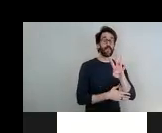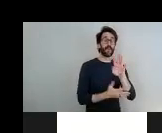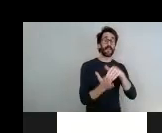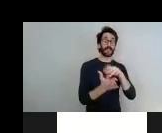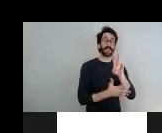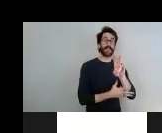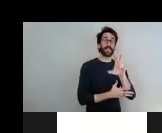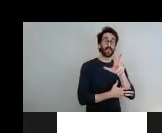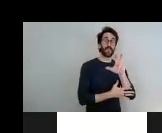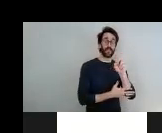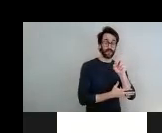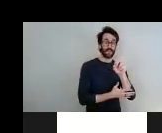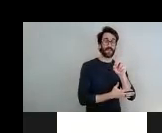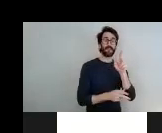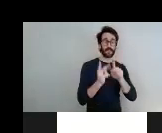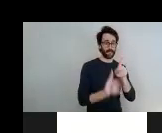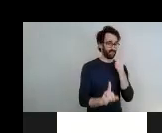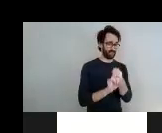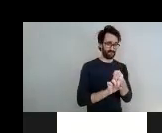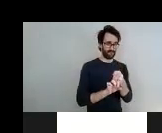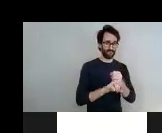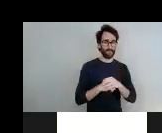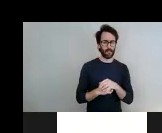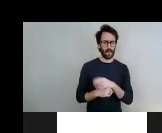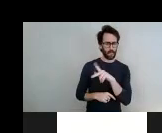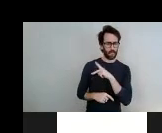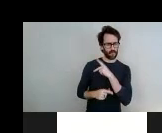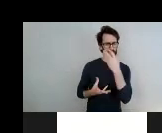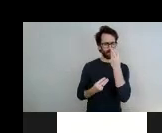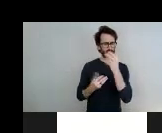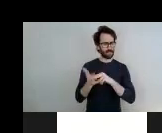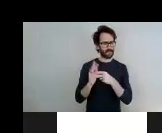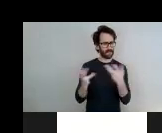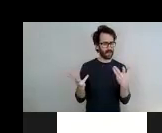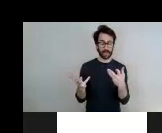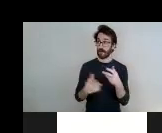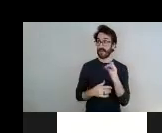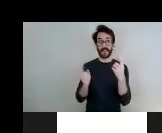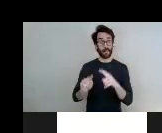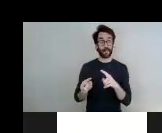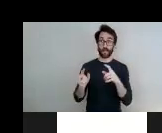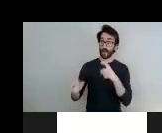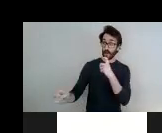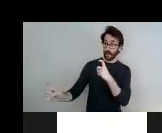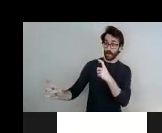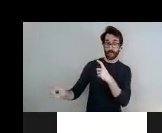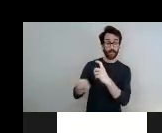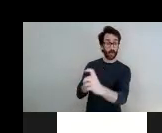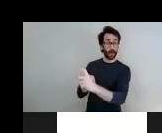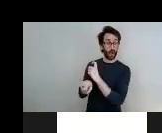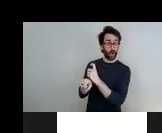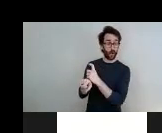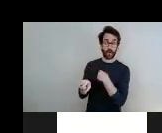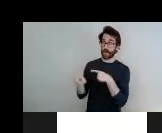4,730 victims. So personal info is when, for example, if you're getting a phone call and the main goal